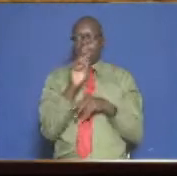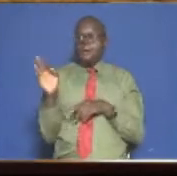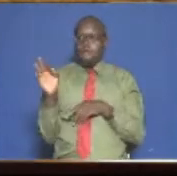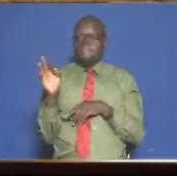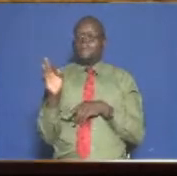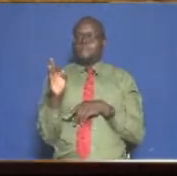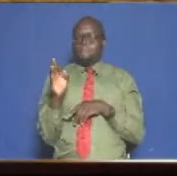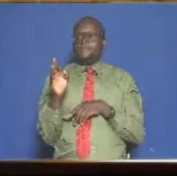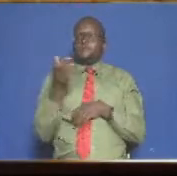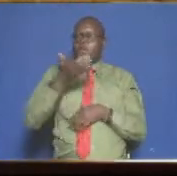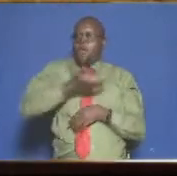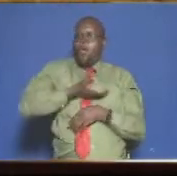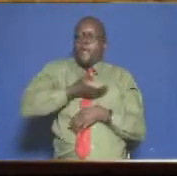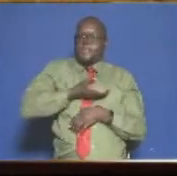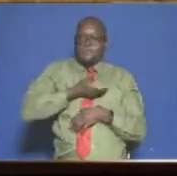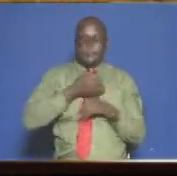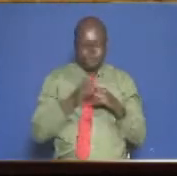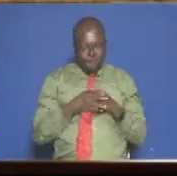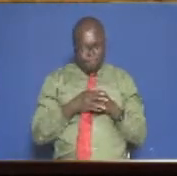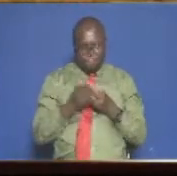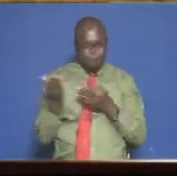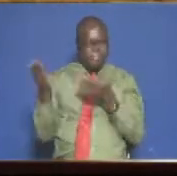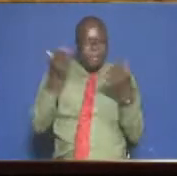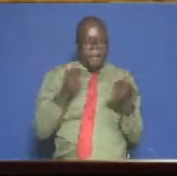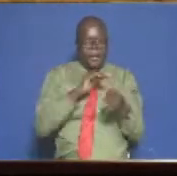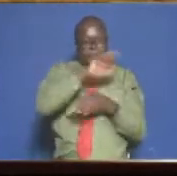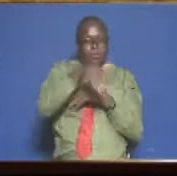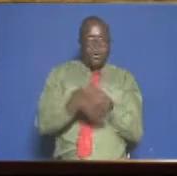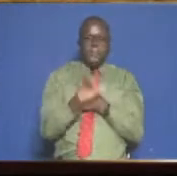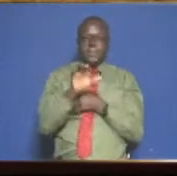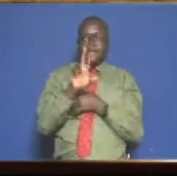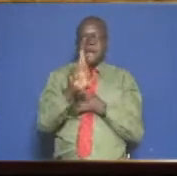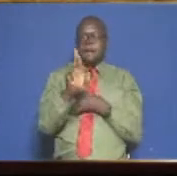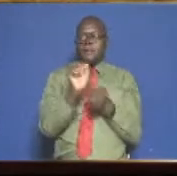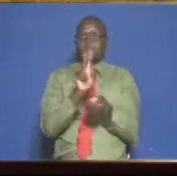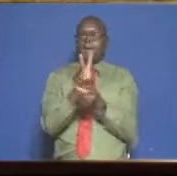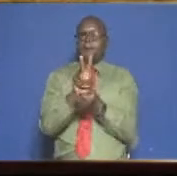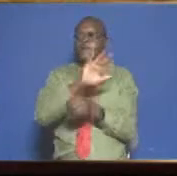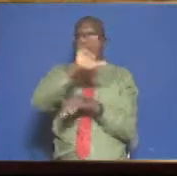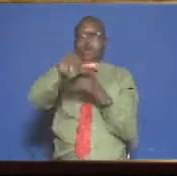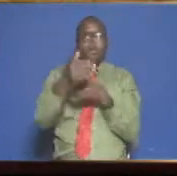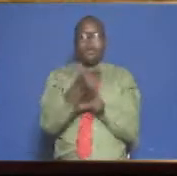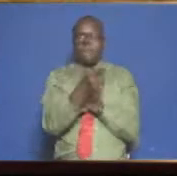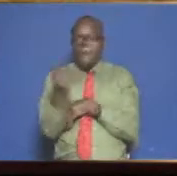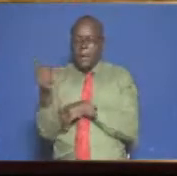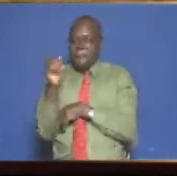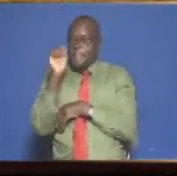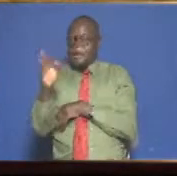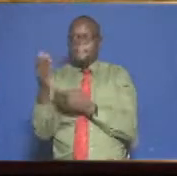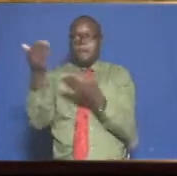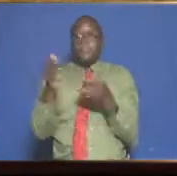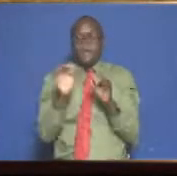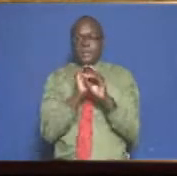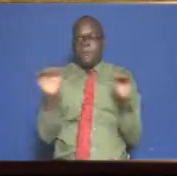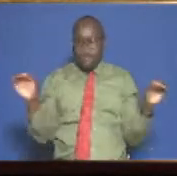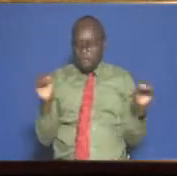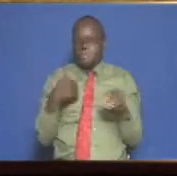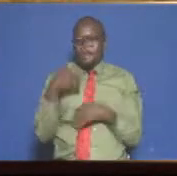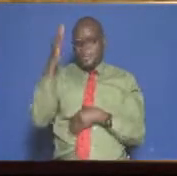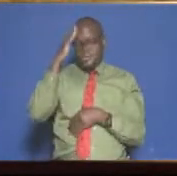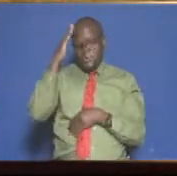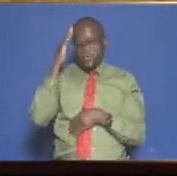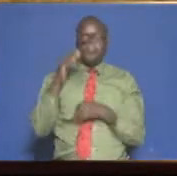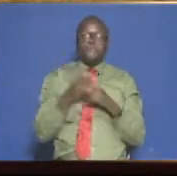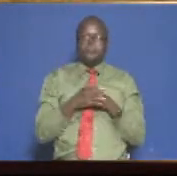ownership. Let them come with all the CR12s of all of them. And if they don't bring, then you know that